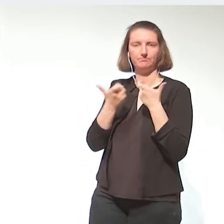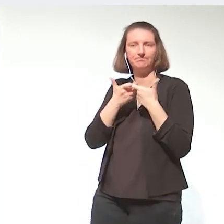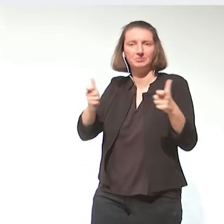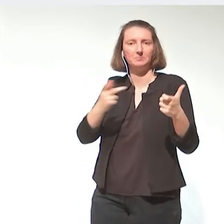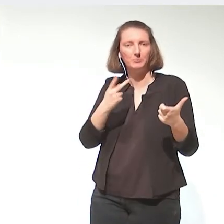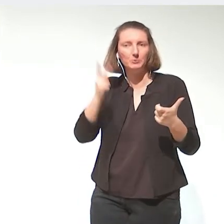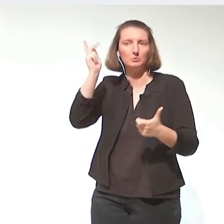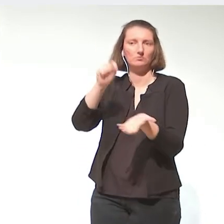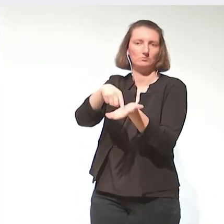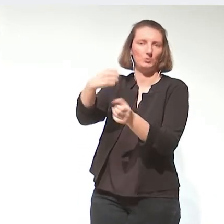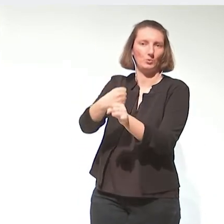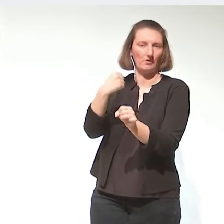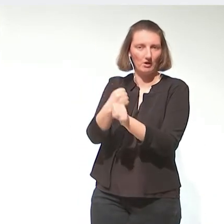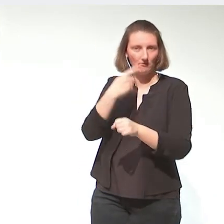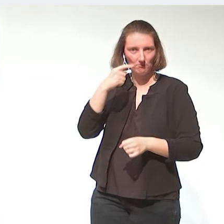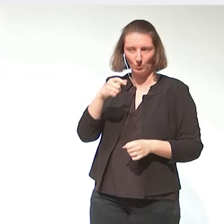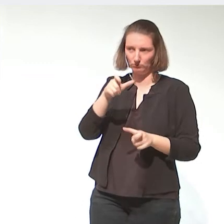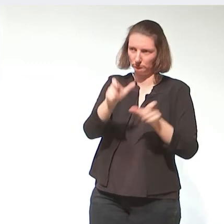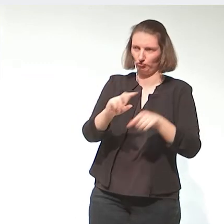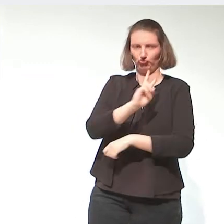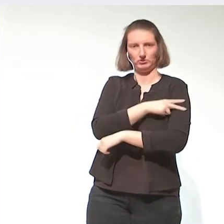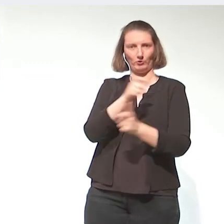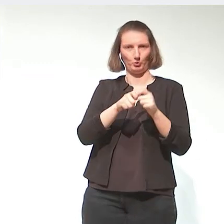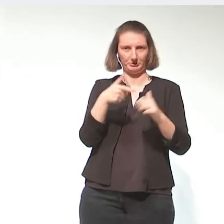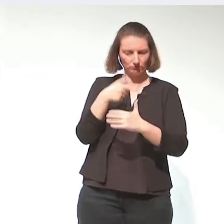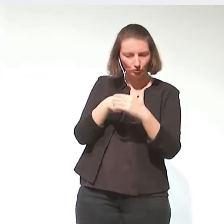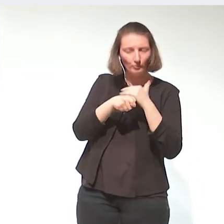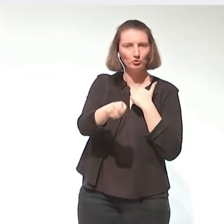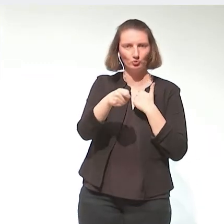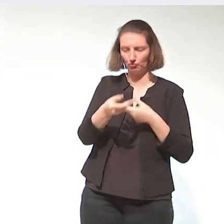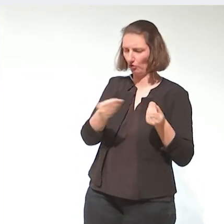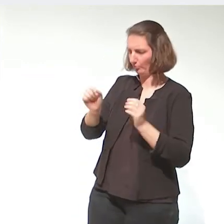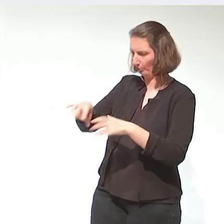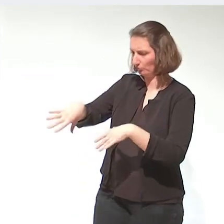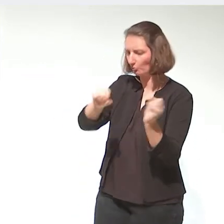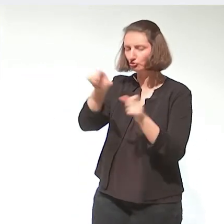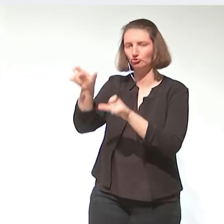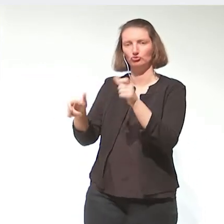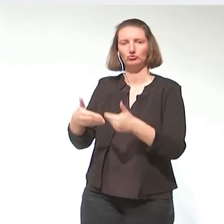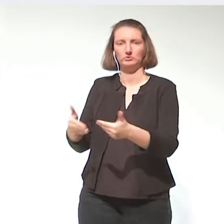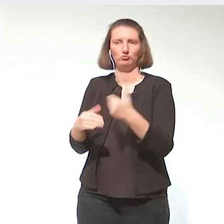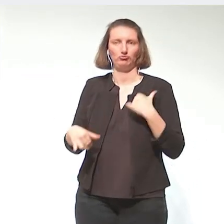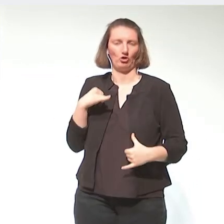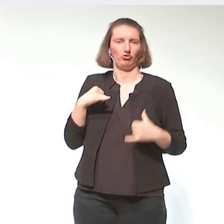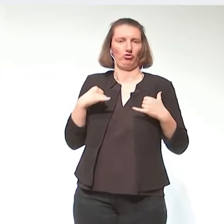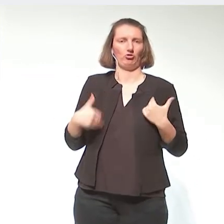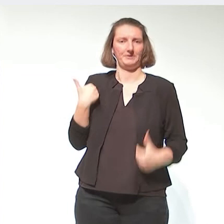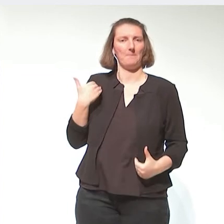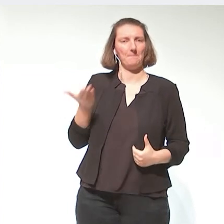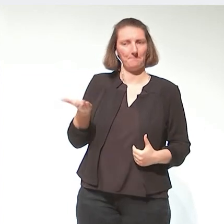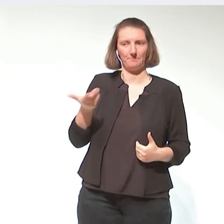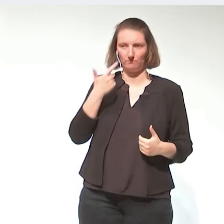labour market. Employers receive subsidies, enabling them